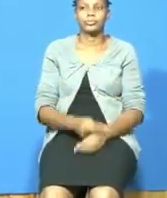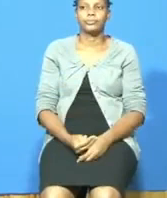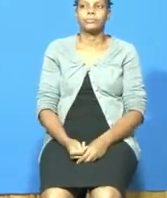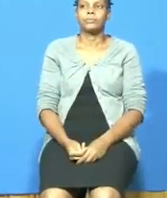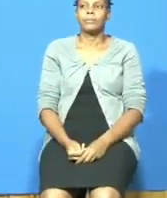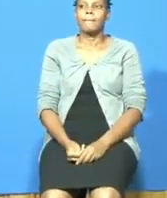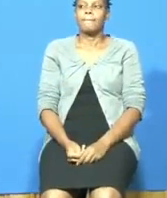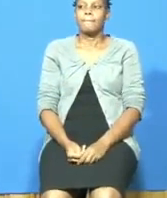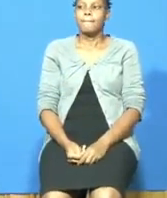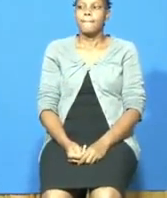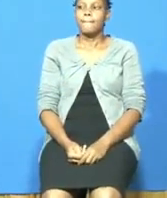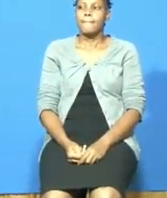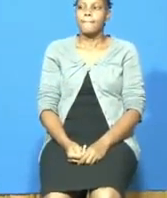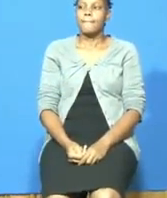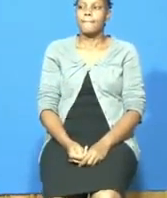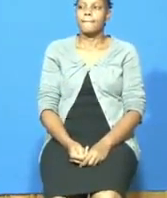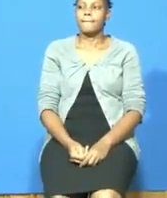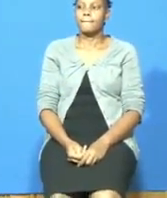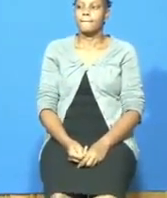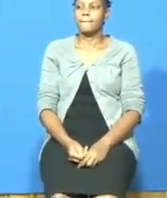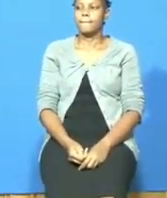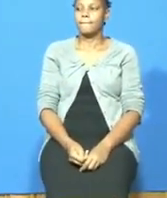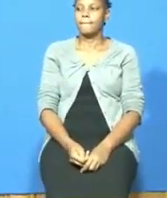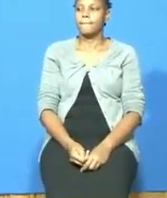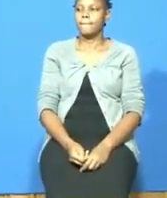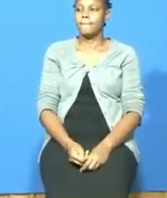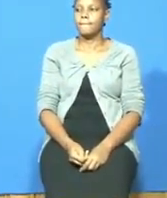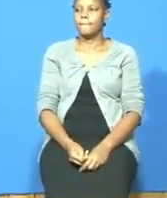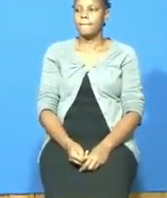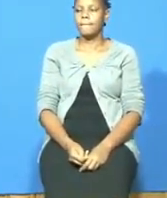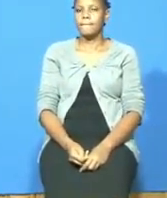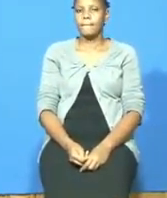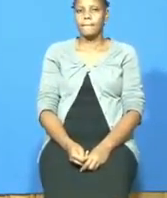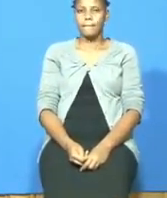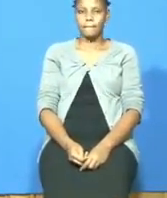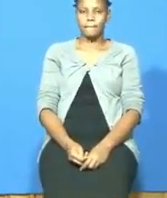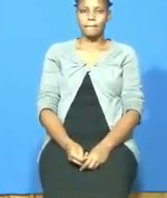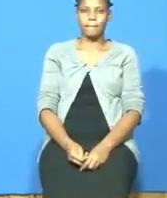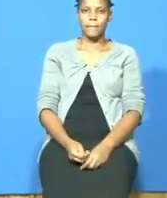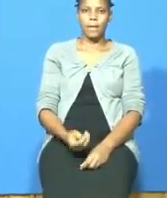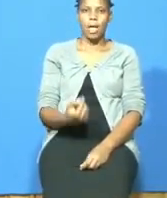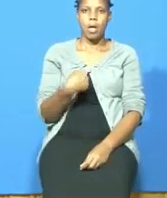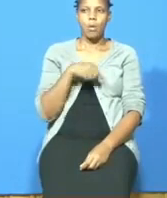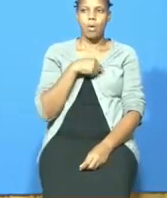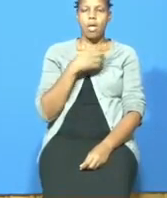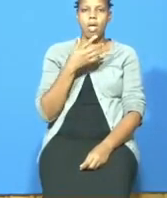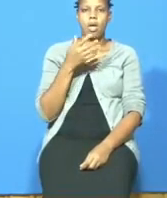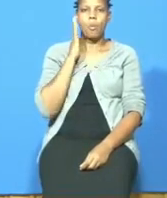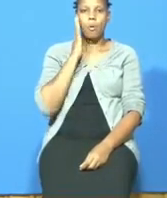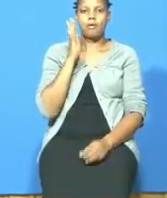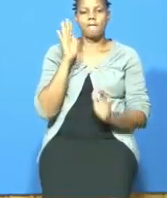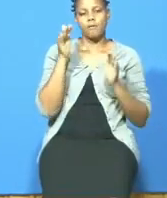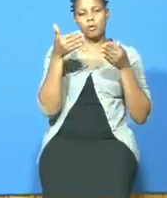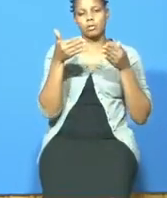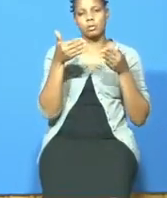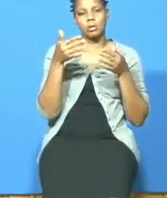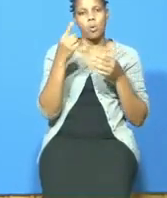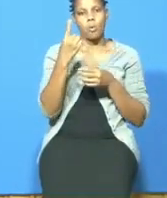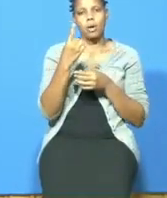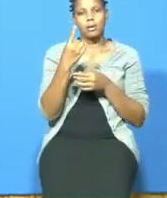we will look at one of the elements of nature, and that is